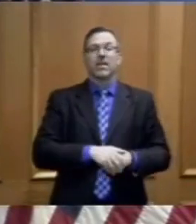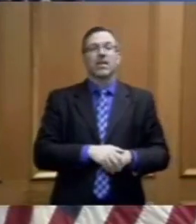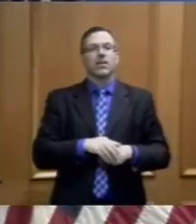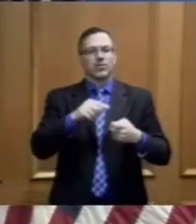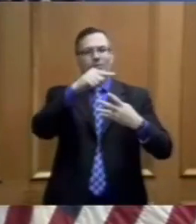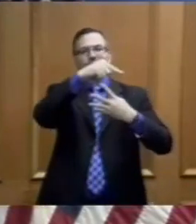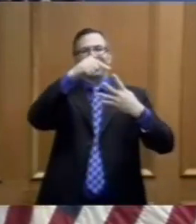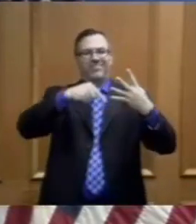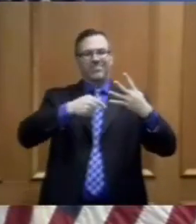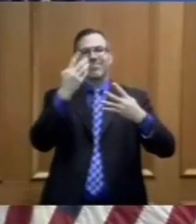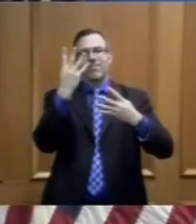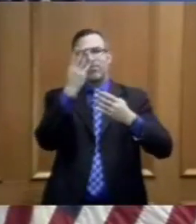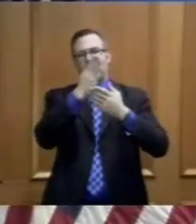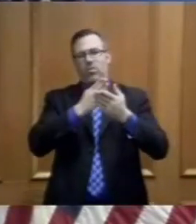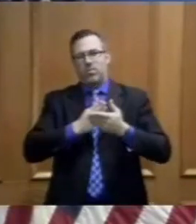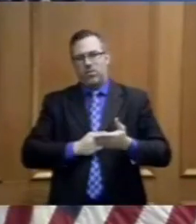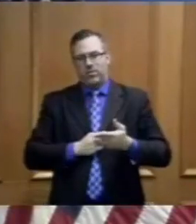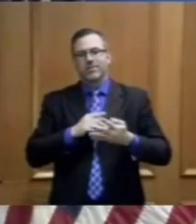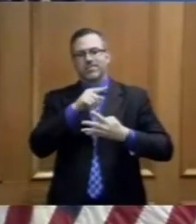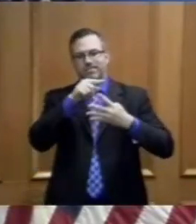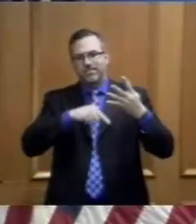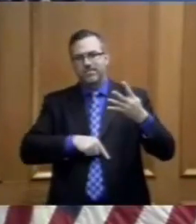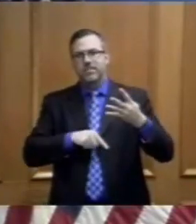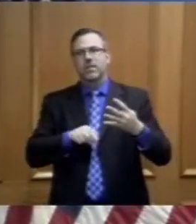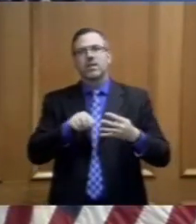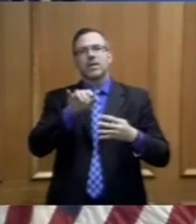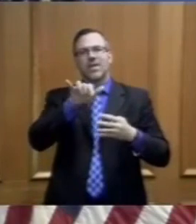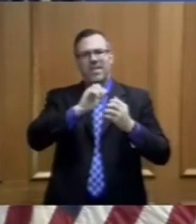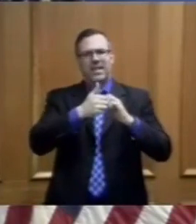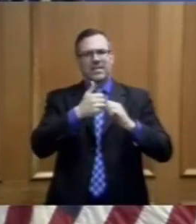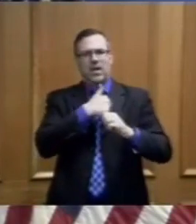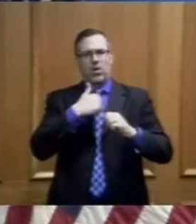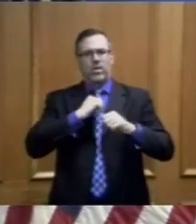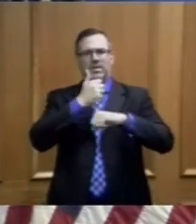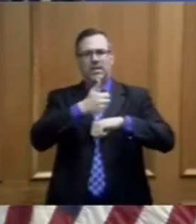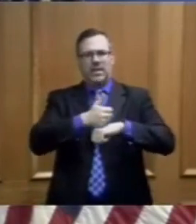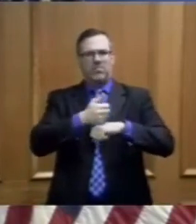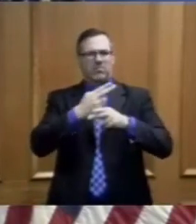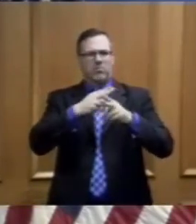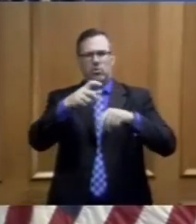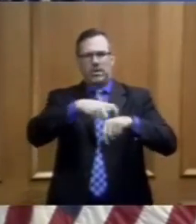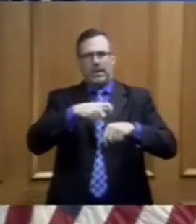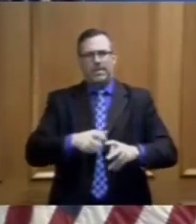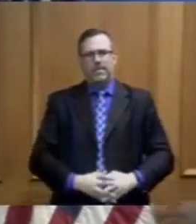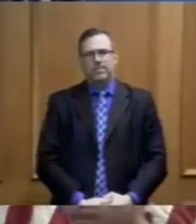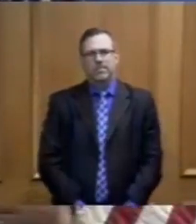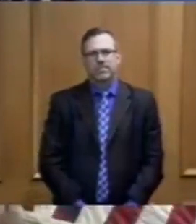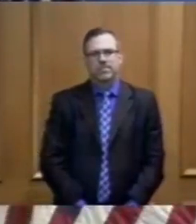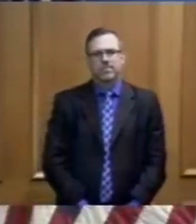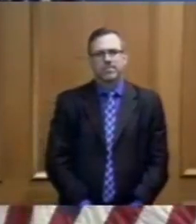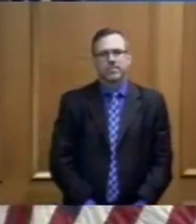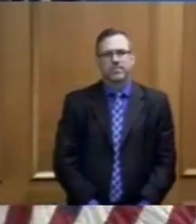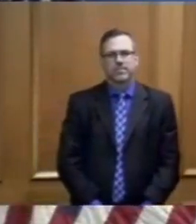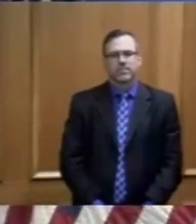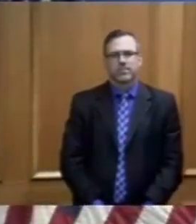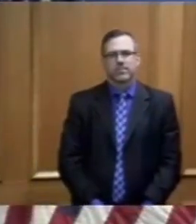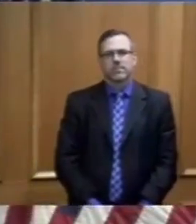that we're able to execute this project in a short period of time. Thank you. Thank you.